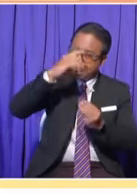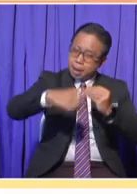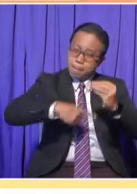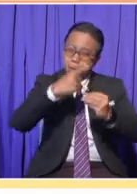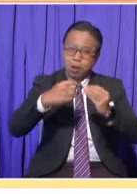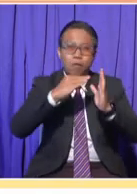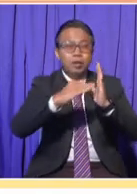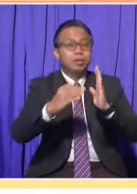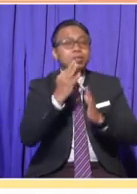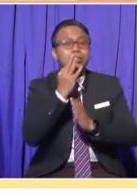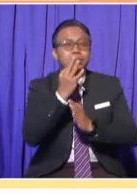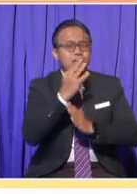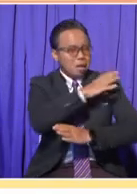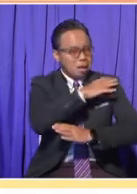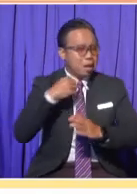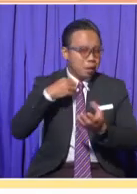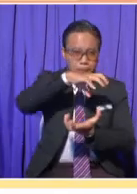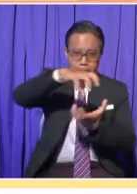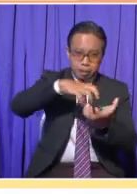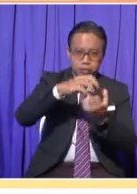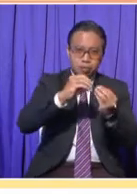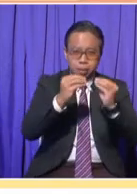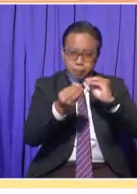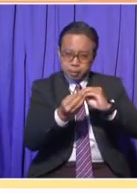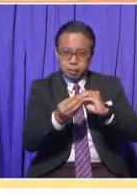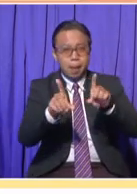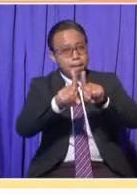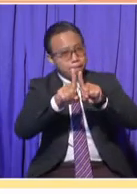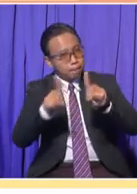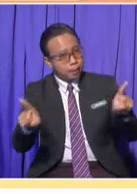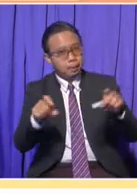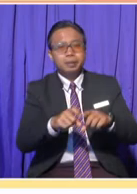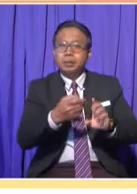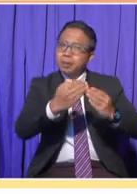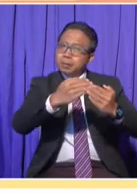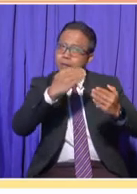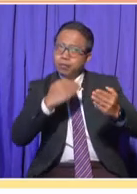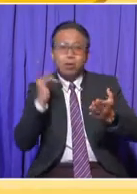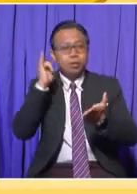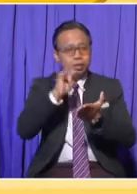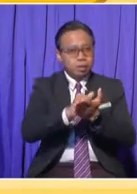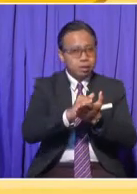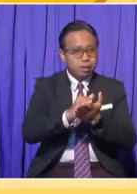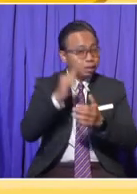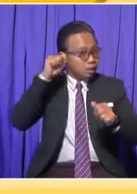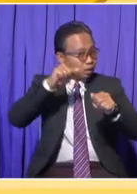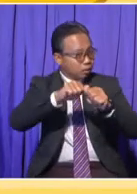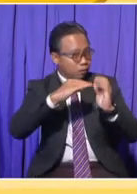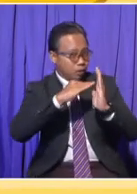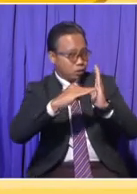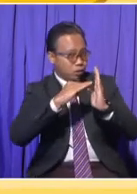improper fractions and mixed numbers. But before that, let's recall